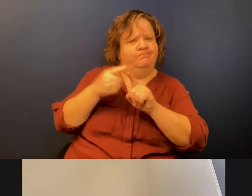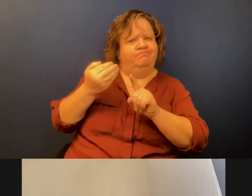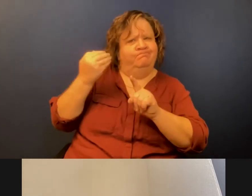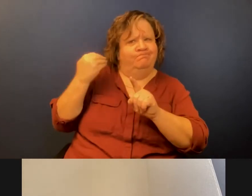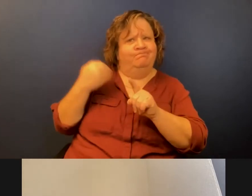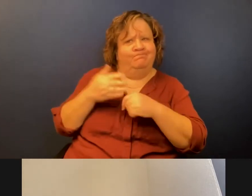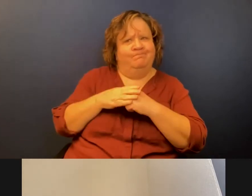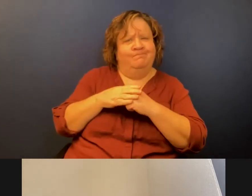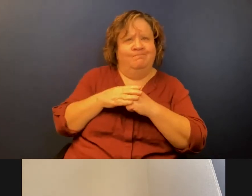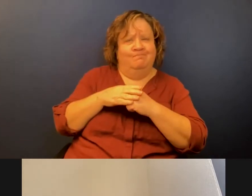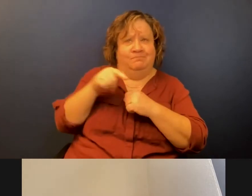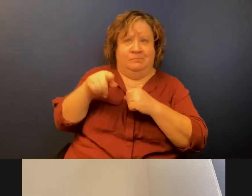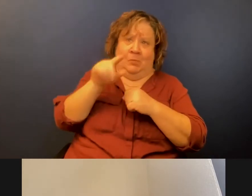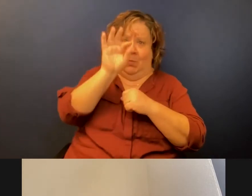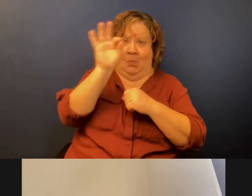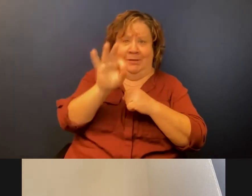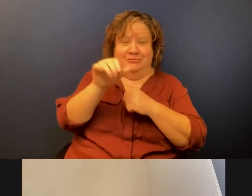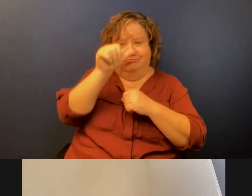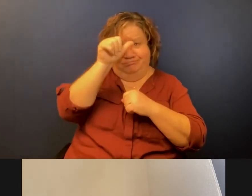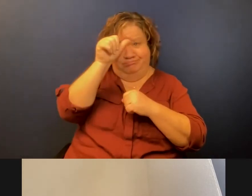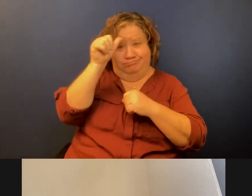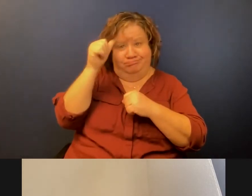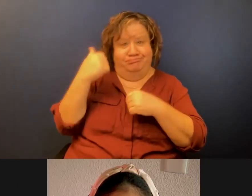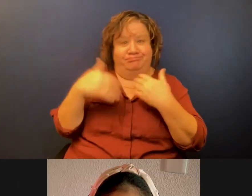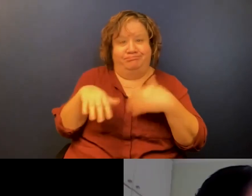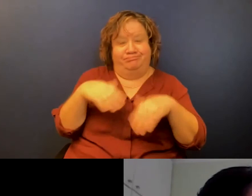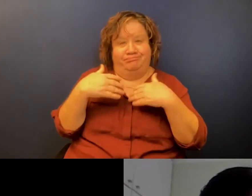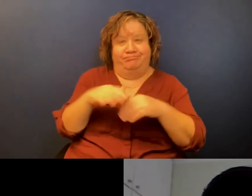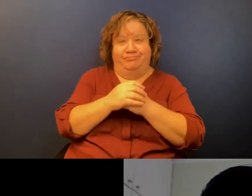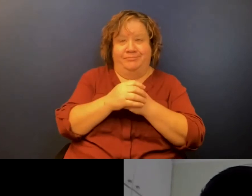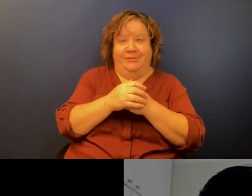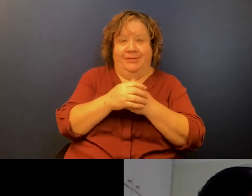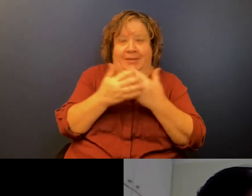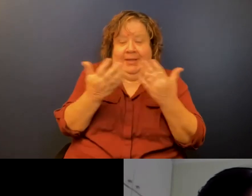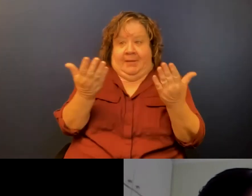because, first of all, we can't see the future, obviously, but we can